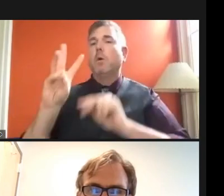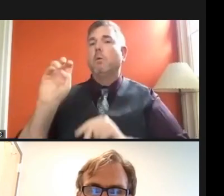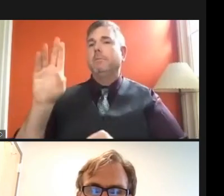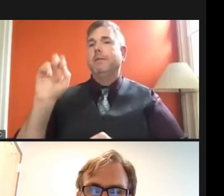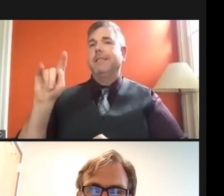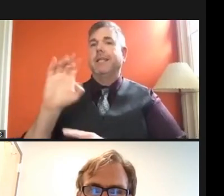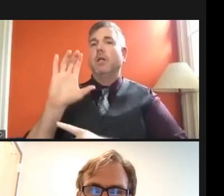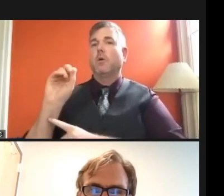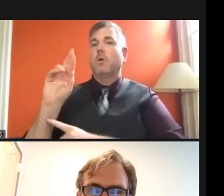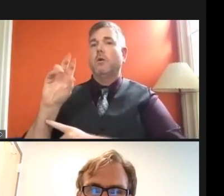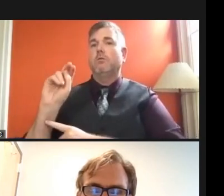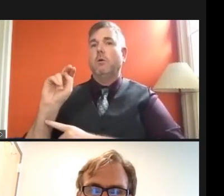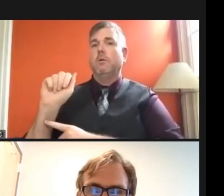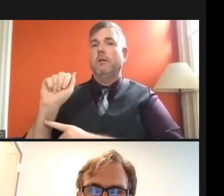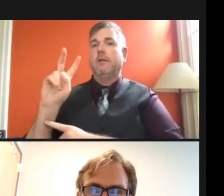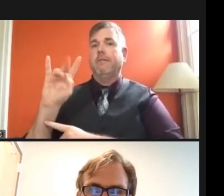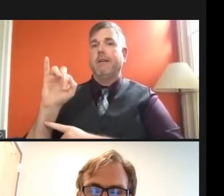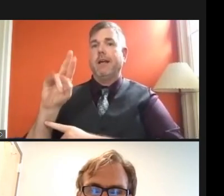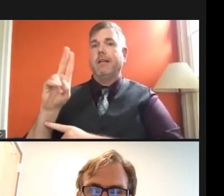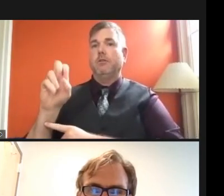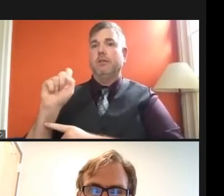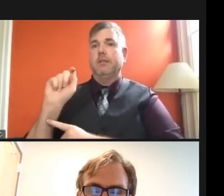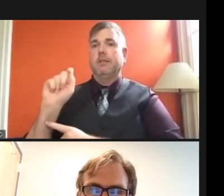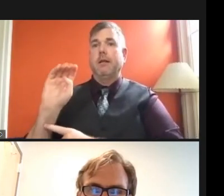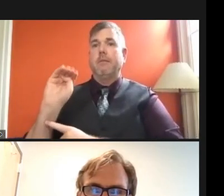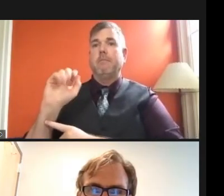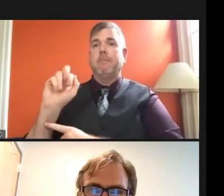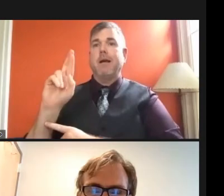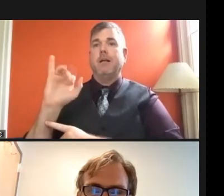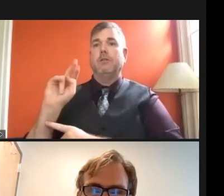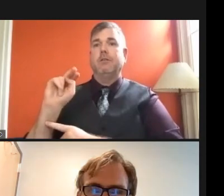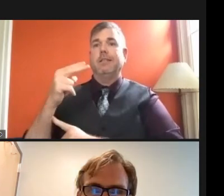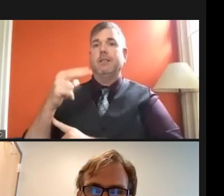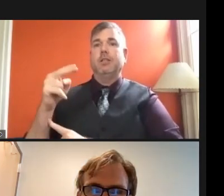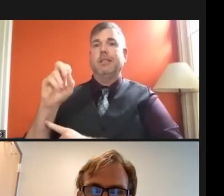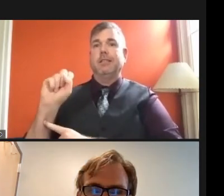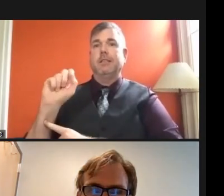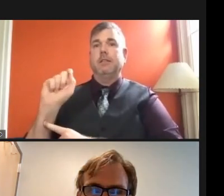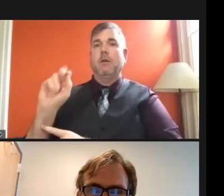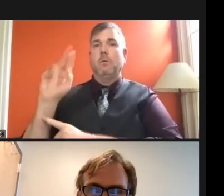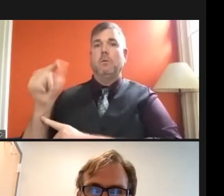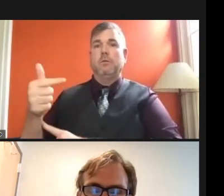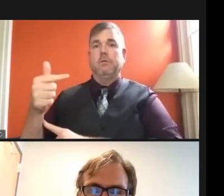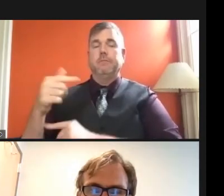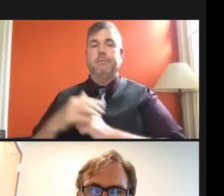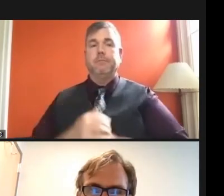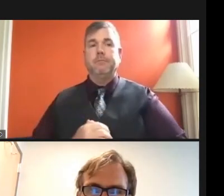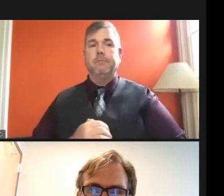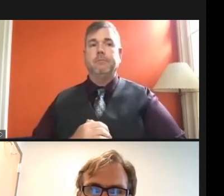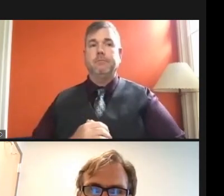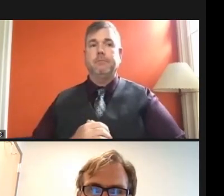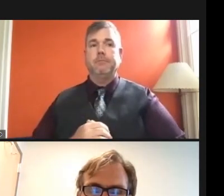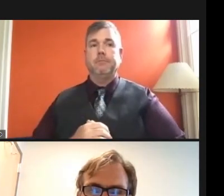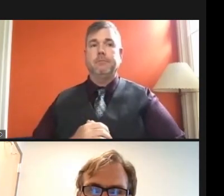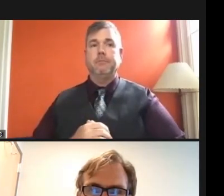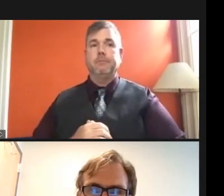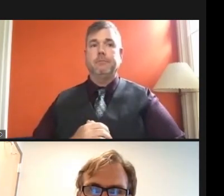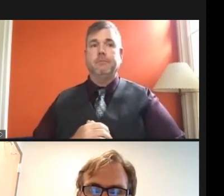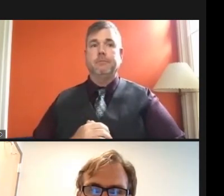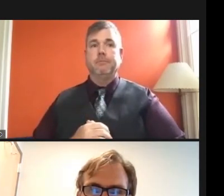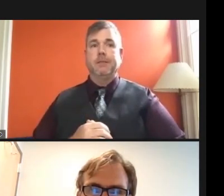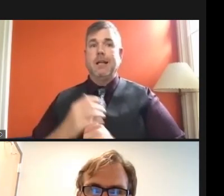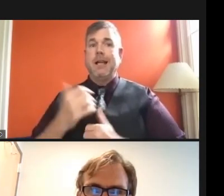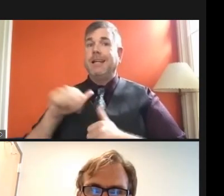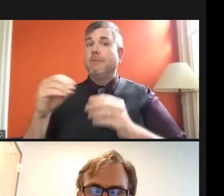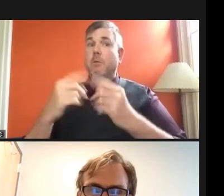coronavirus.marinhhs.org. And if you have any other unanswered questions, you're welcome to call our call center, which is available Monday through Friday. And you can reach the call